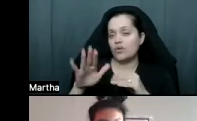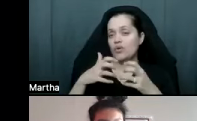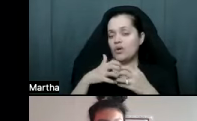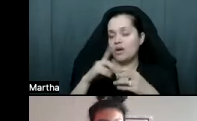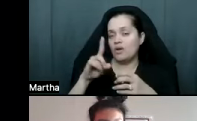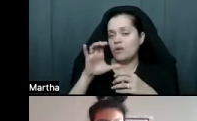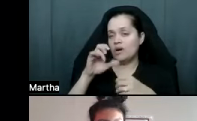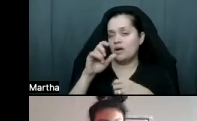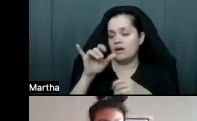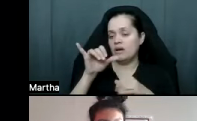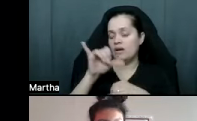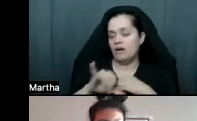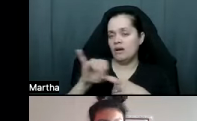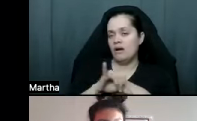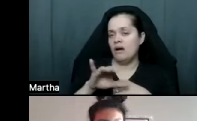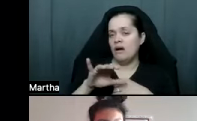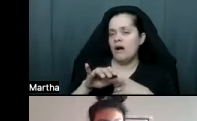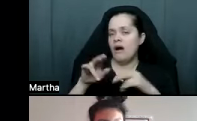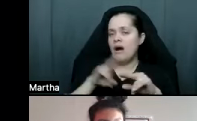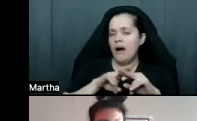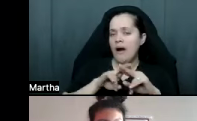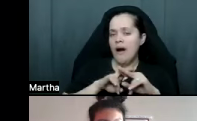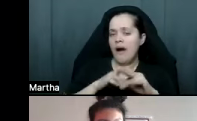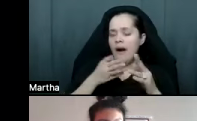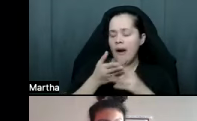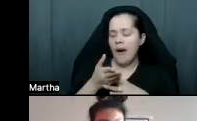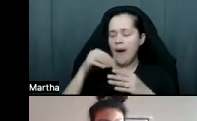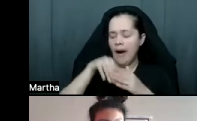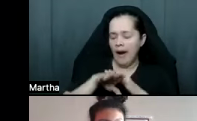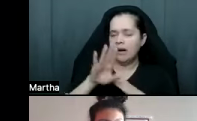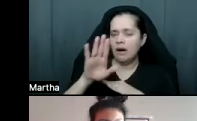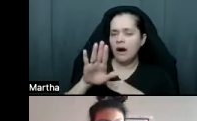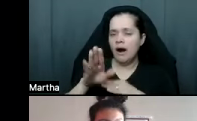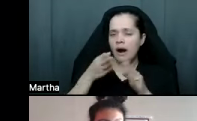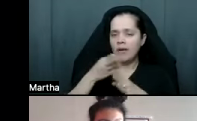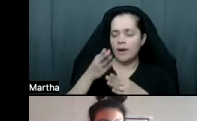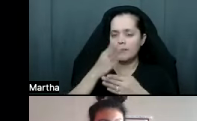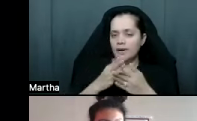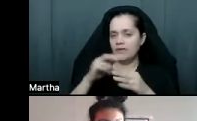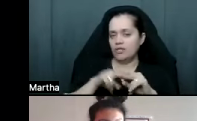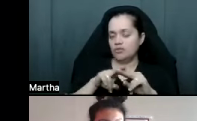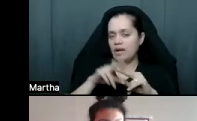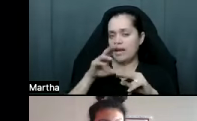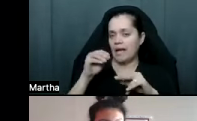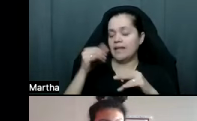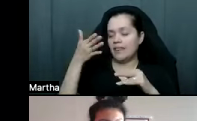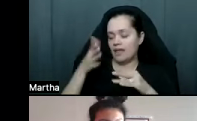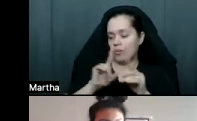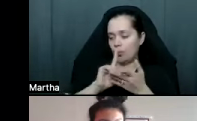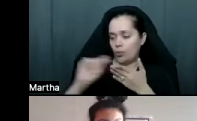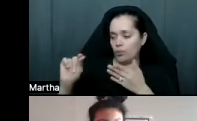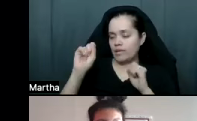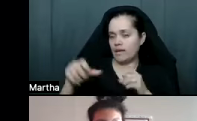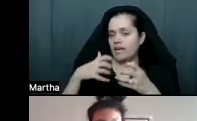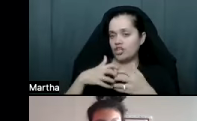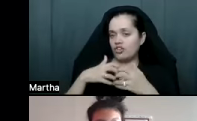yards of train tracks that go right into the main line of the railroad, and there they go. Your